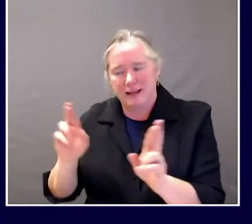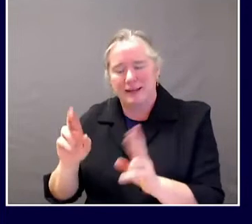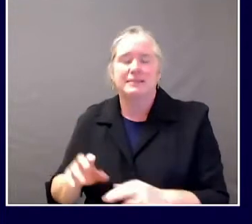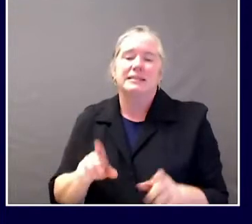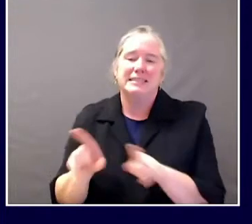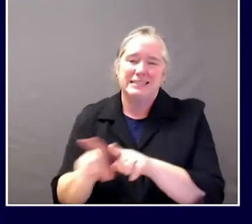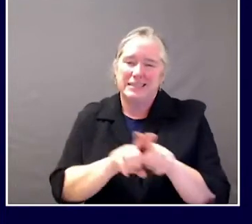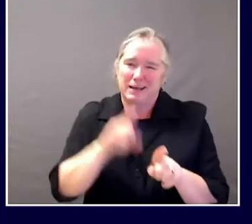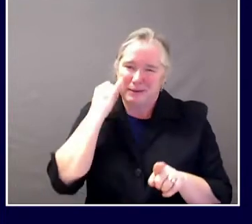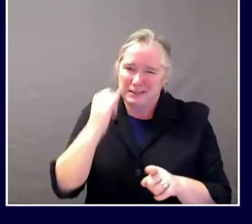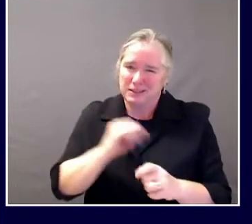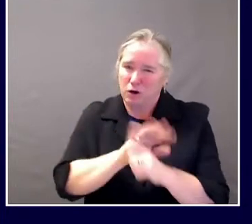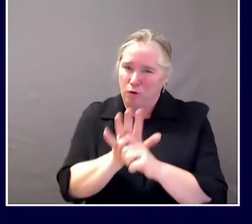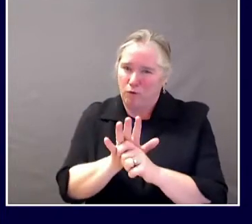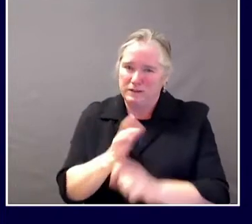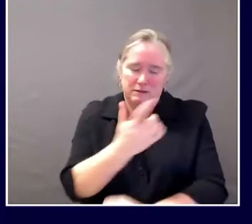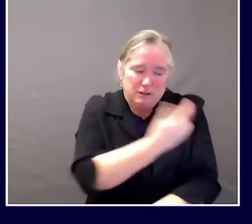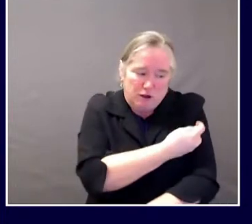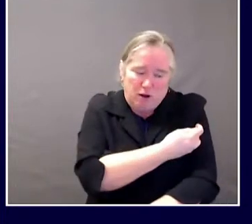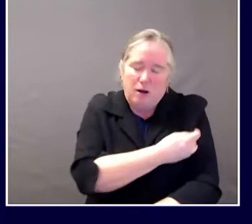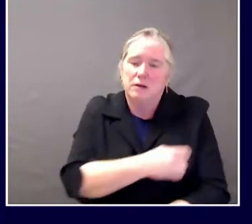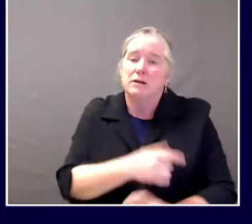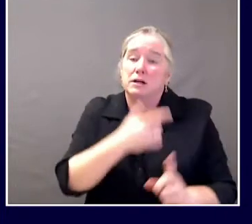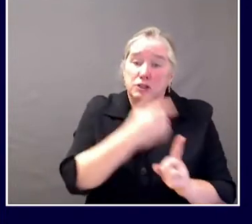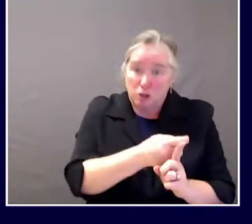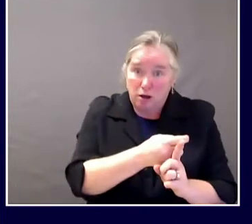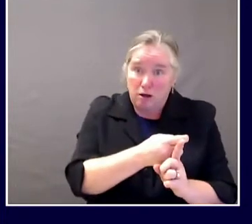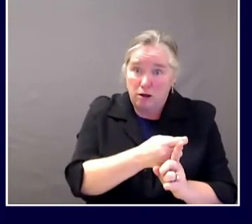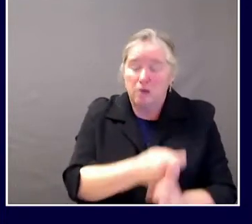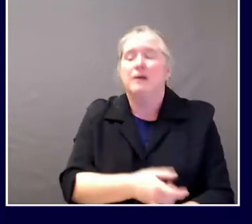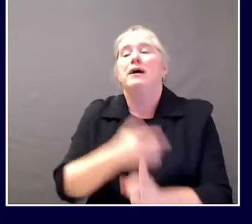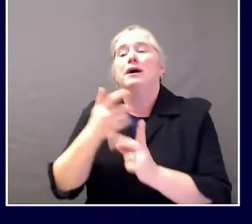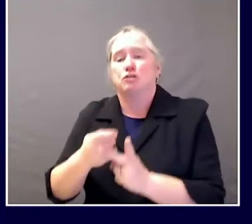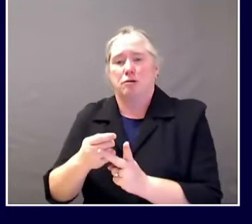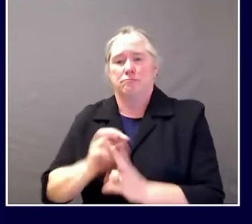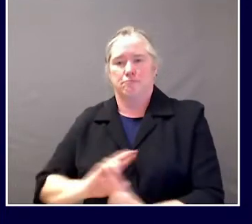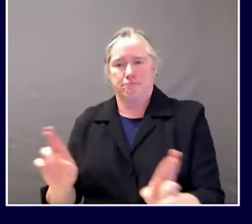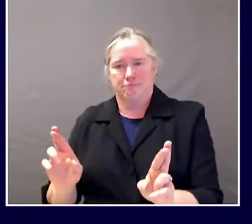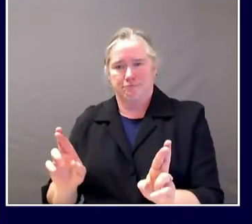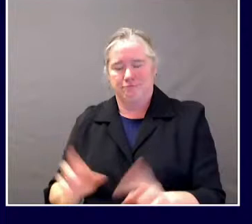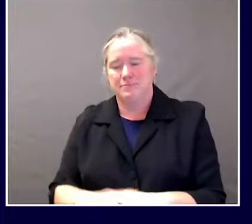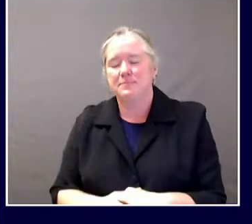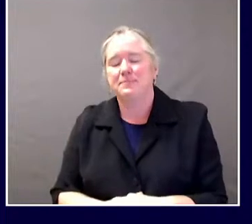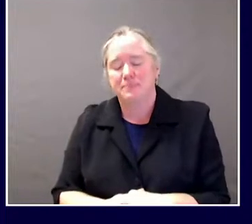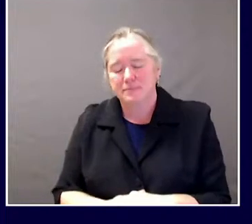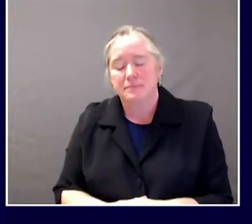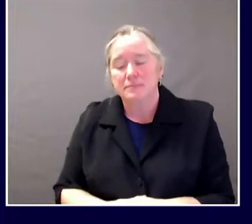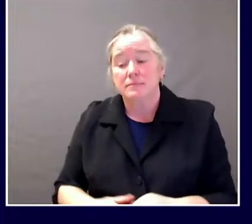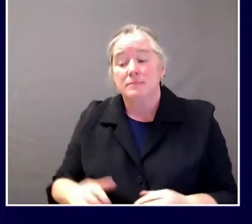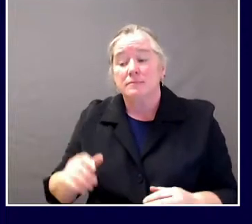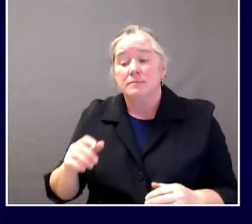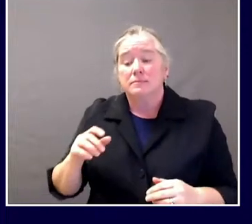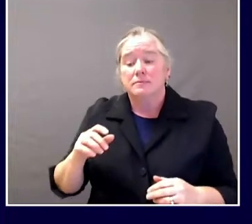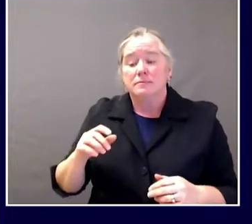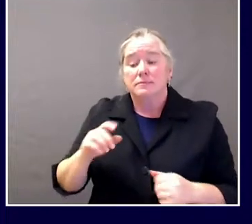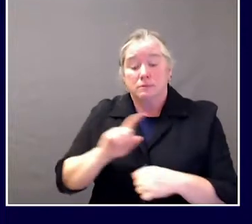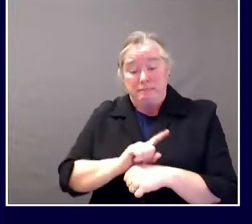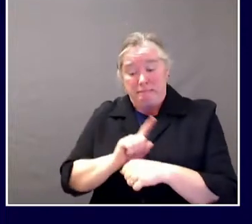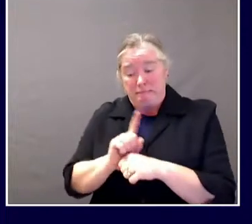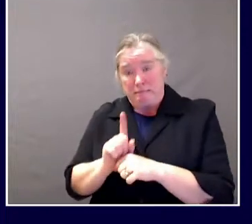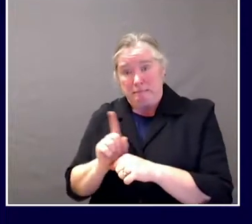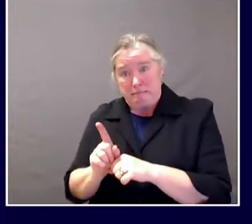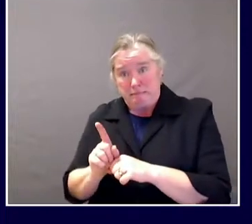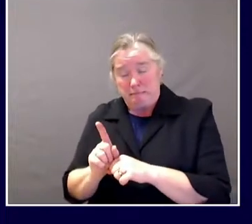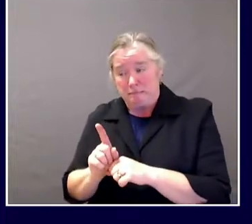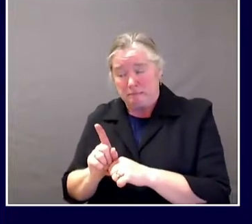something that's associated with the vaccine and asking your body to start priming the pump so that if it sees that again, it's ready to